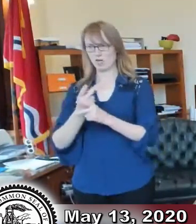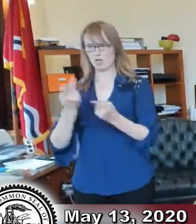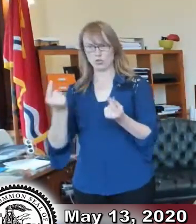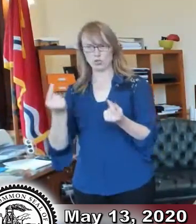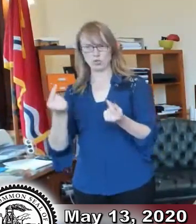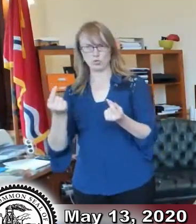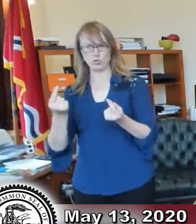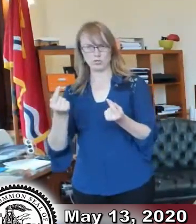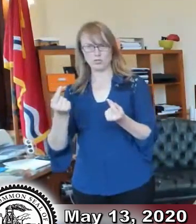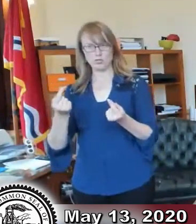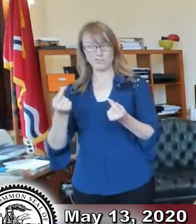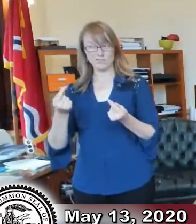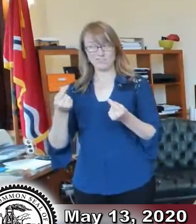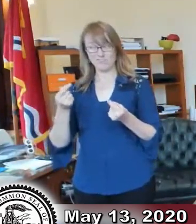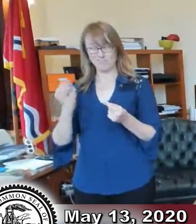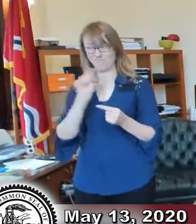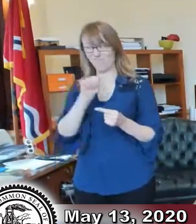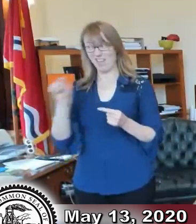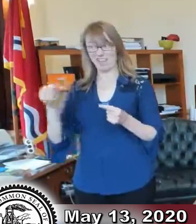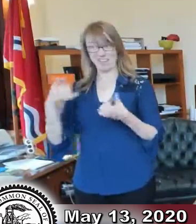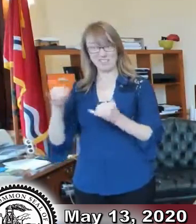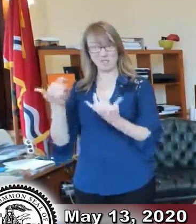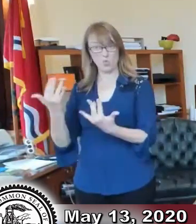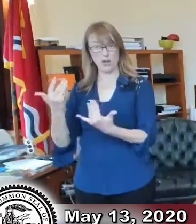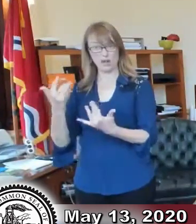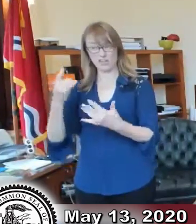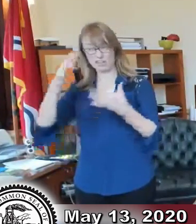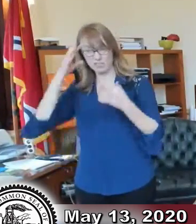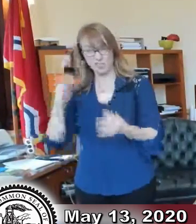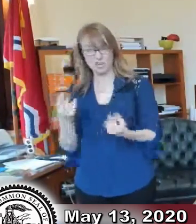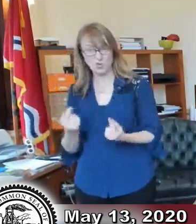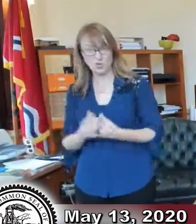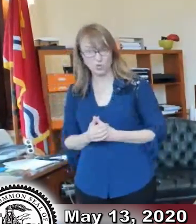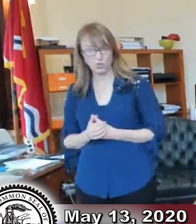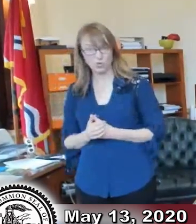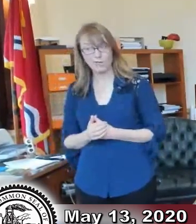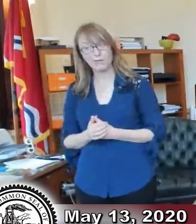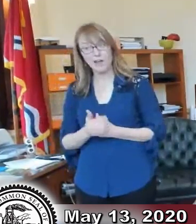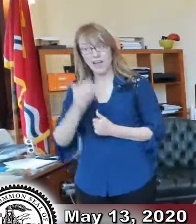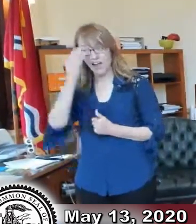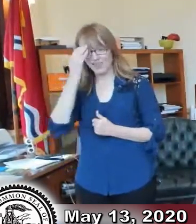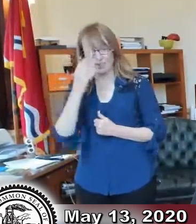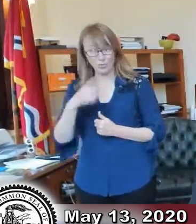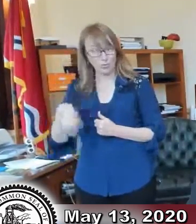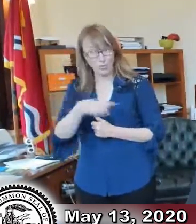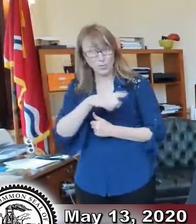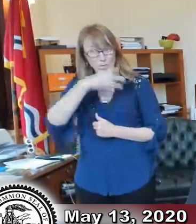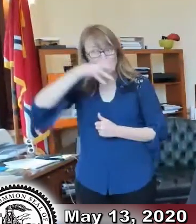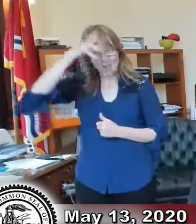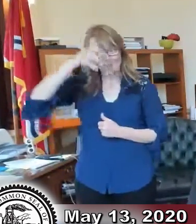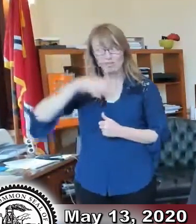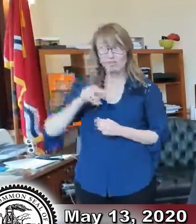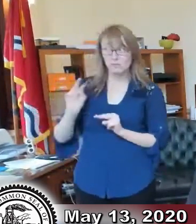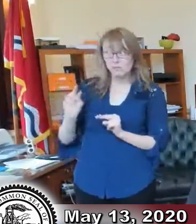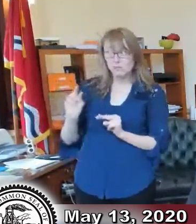decide that. As a parent, that is very tough on you, I know. And frankly, most parents that I've talked to, my kids are not school age